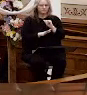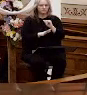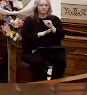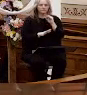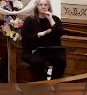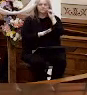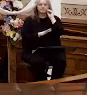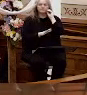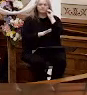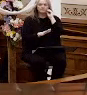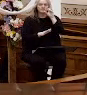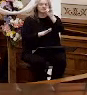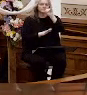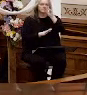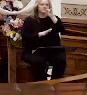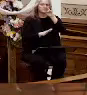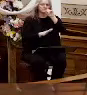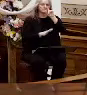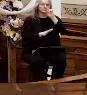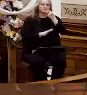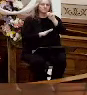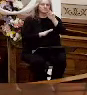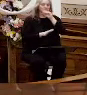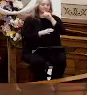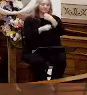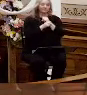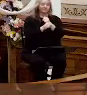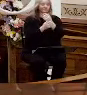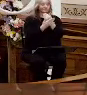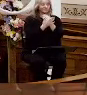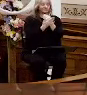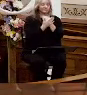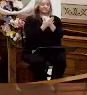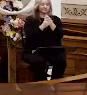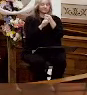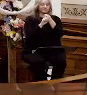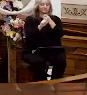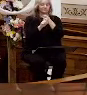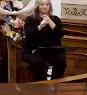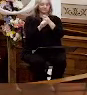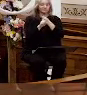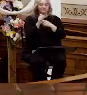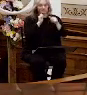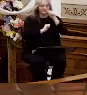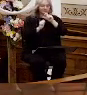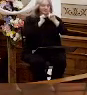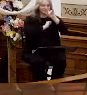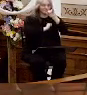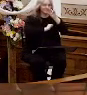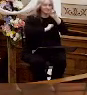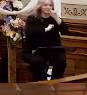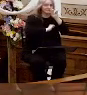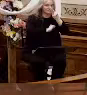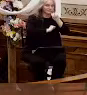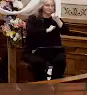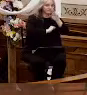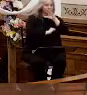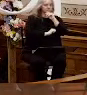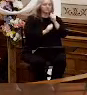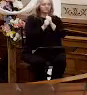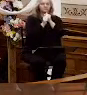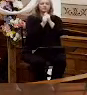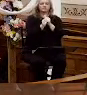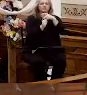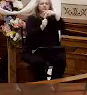fortune-telling. She began to follow Paul and the rest of us, shouting, "These are faithful followers of the Most High God